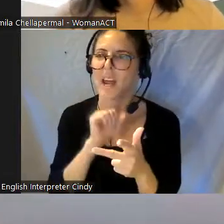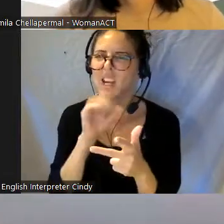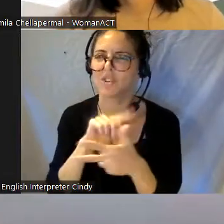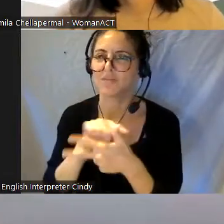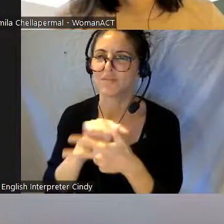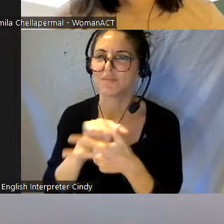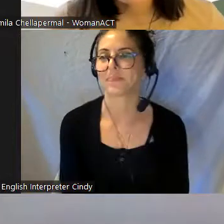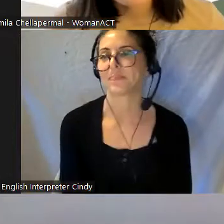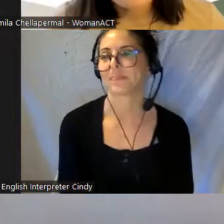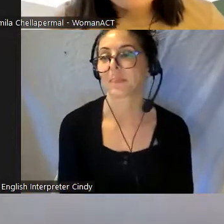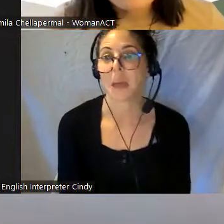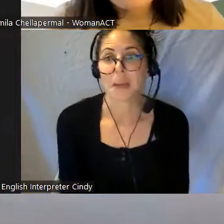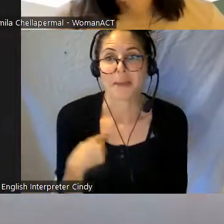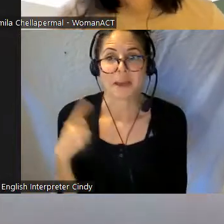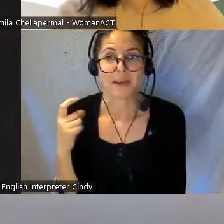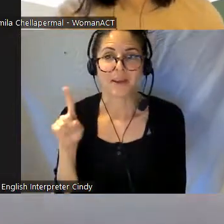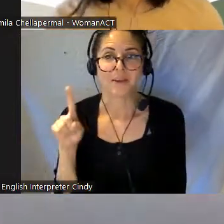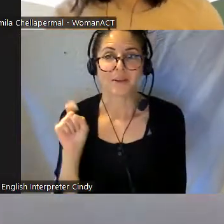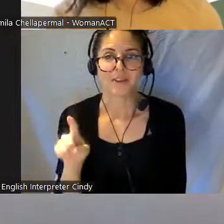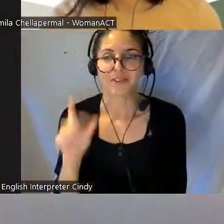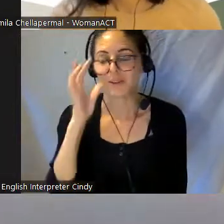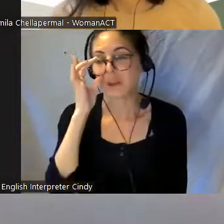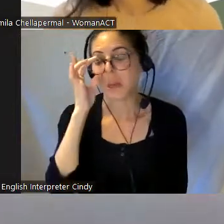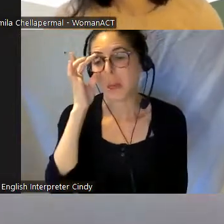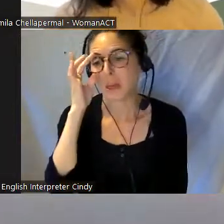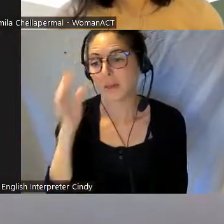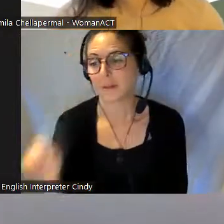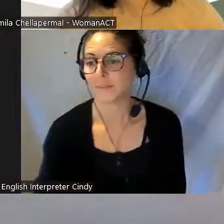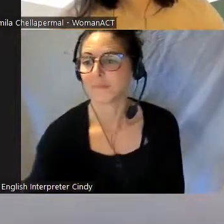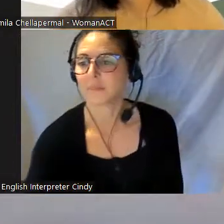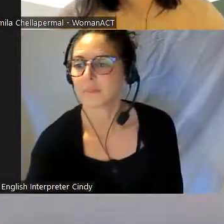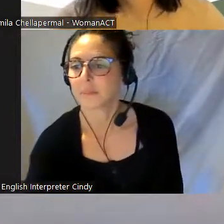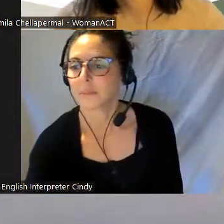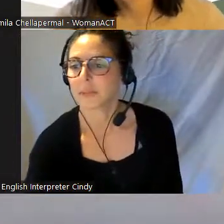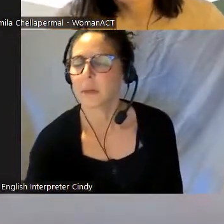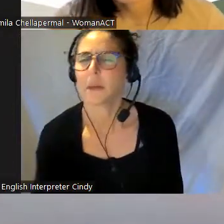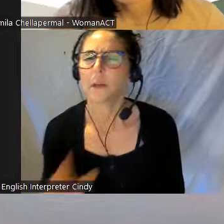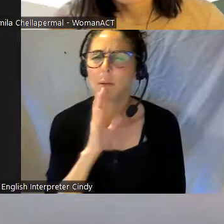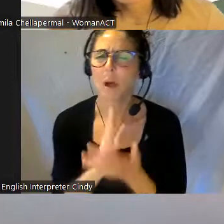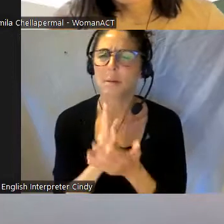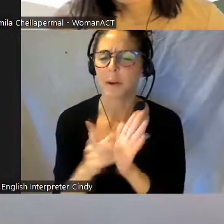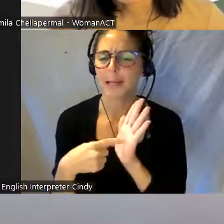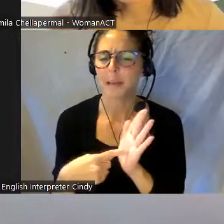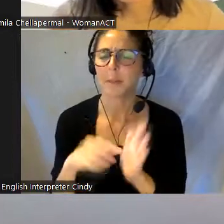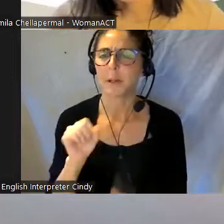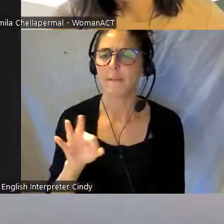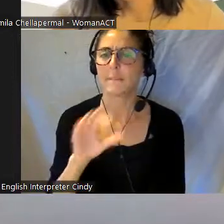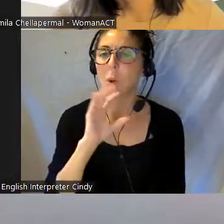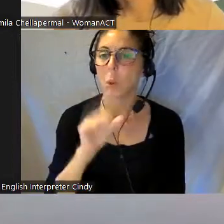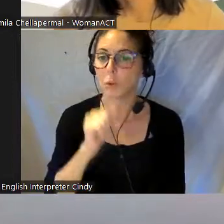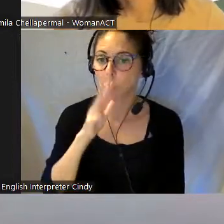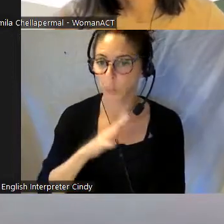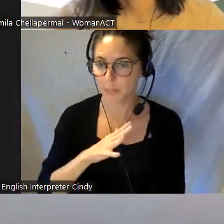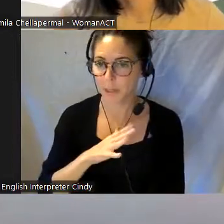yet. The other question I had was, you mentioned the example of a senior woman that was in